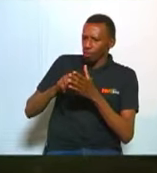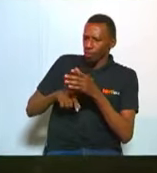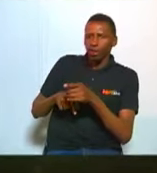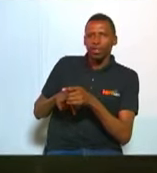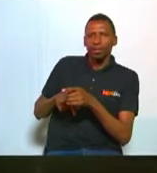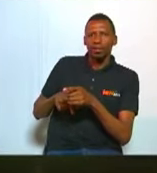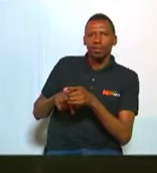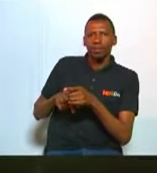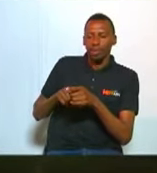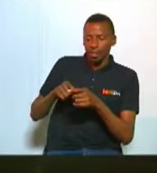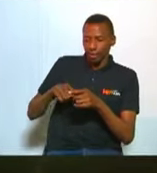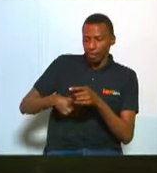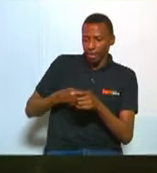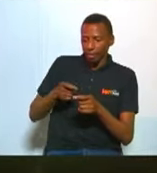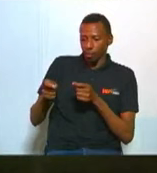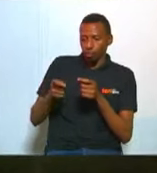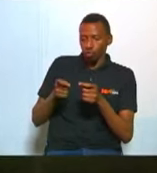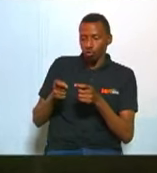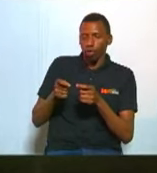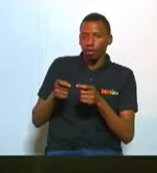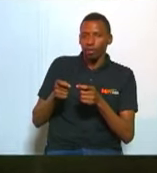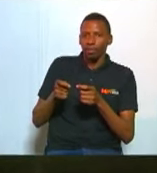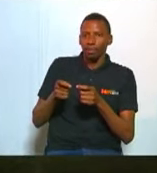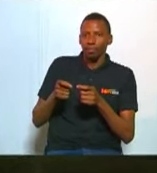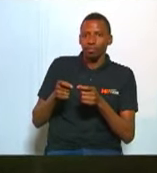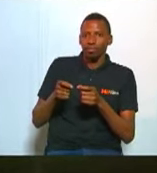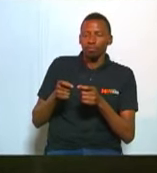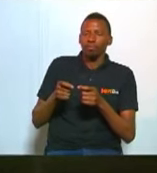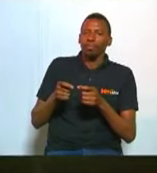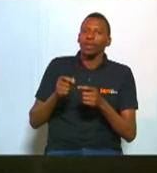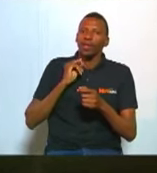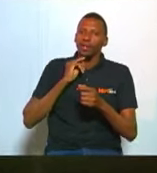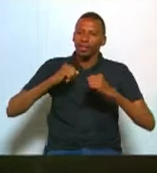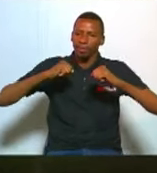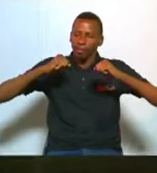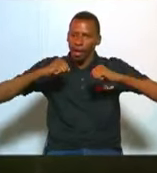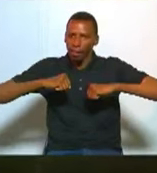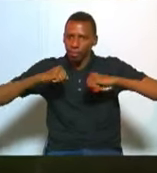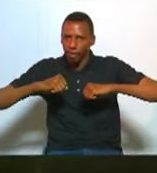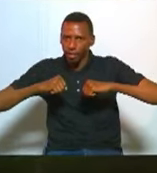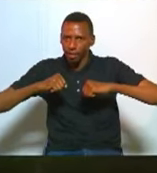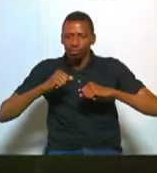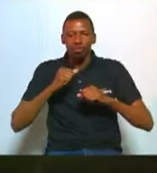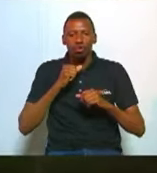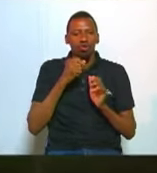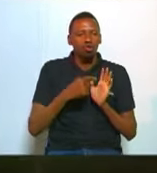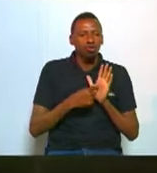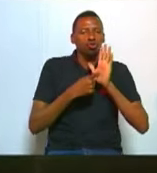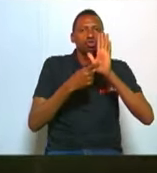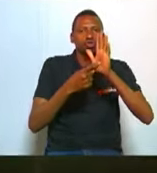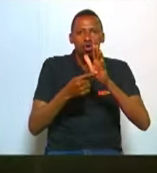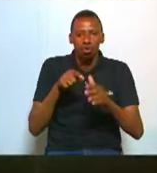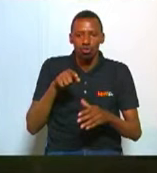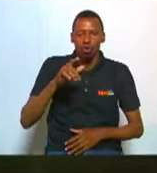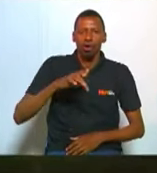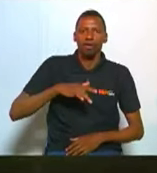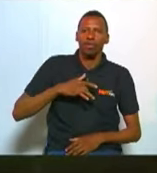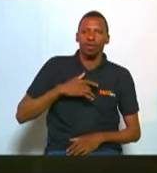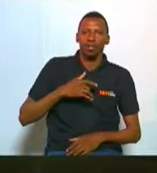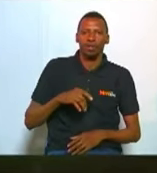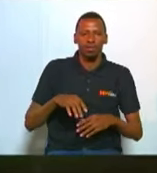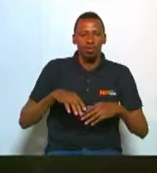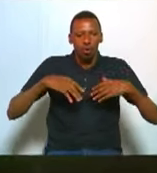Self-control is the ability to not show your feelings or not to do